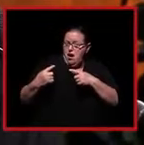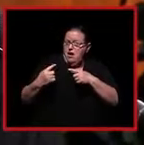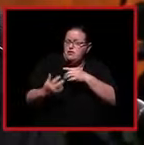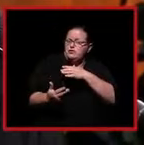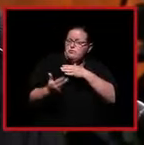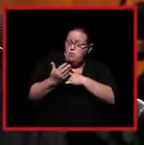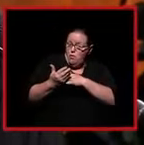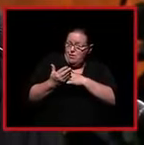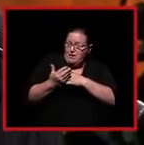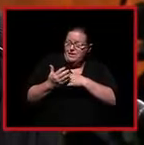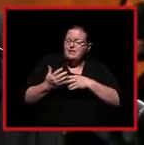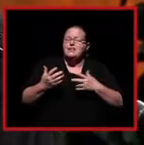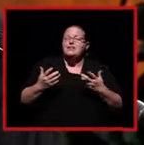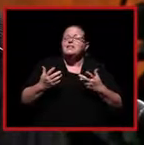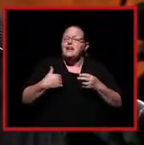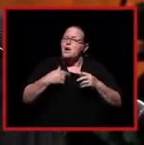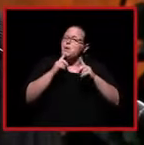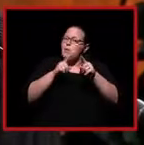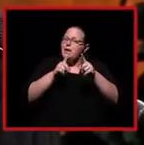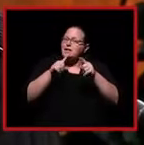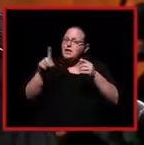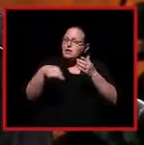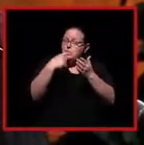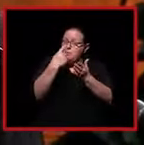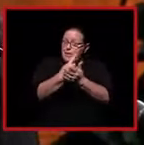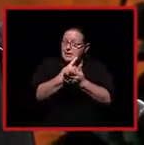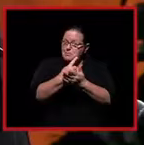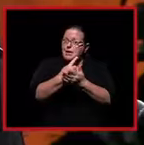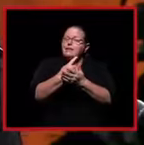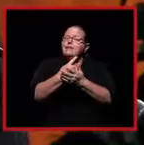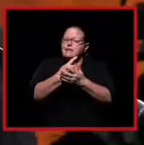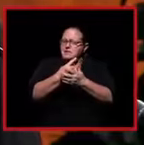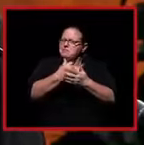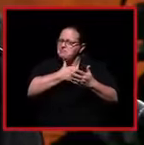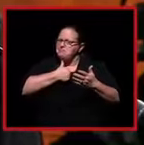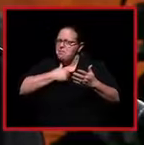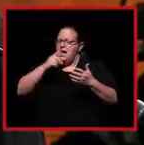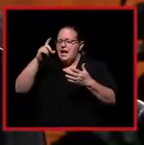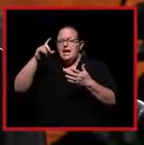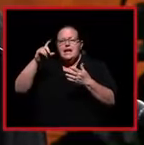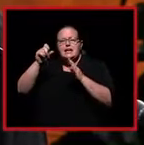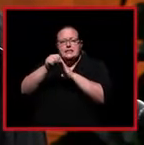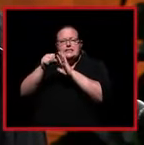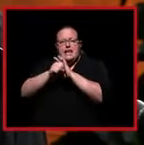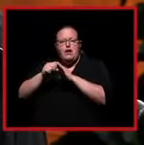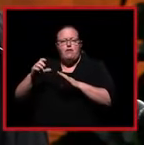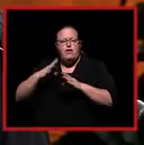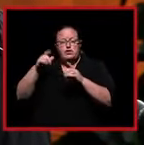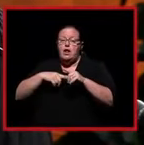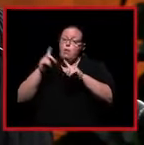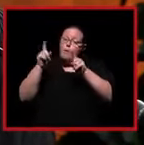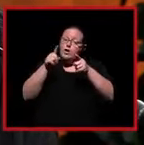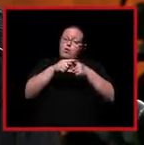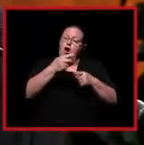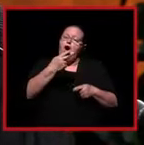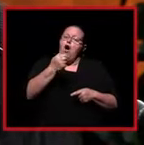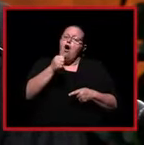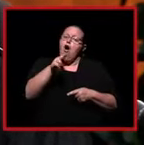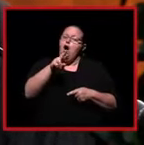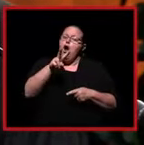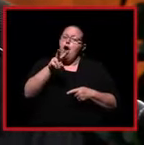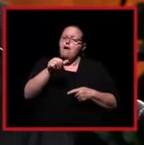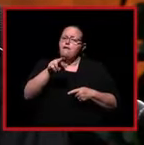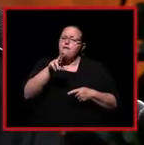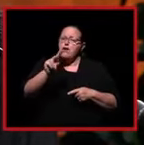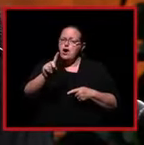morning was to attend the commencement as a state official at Harvard University. I have to tell you, it was a